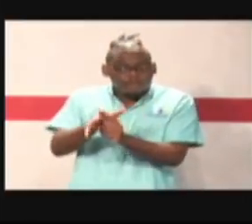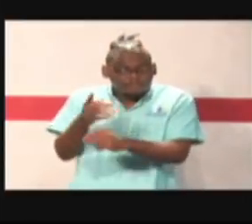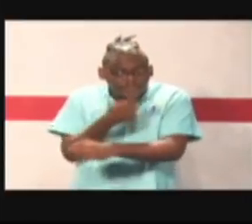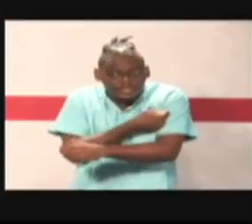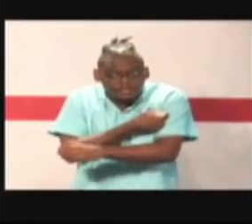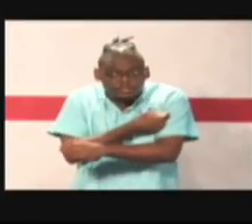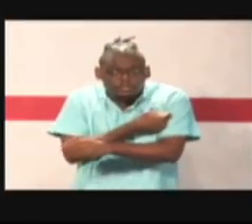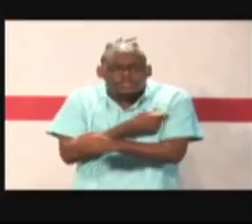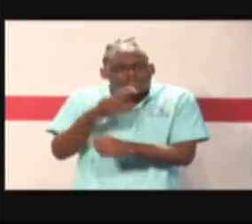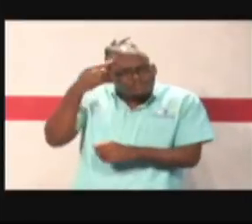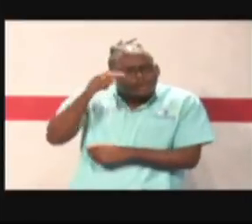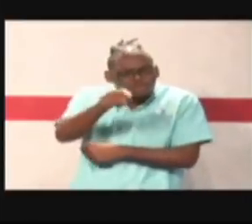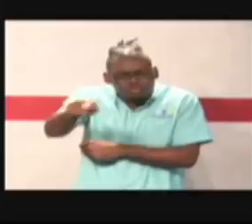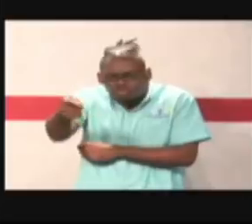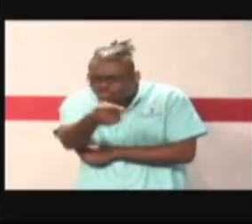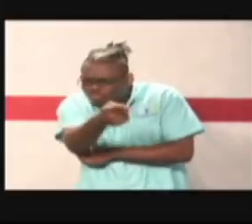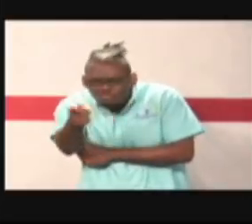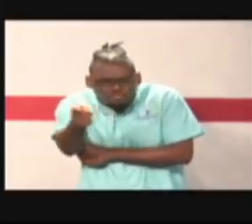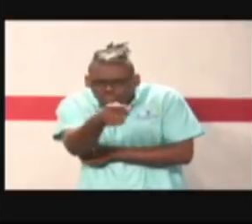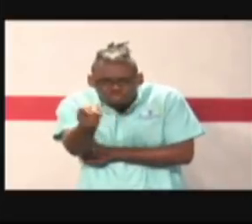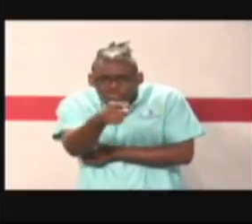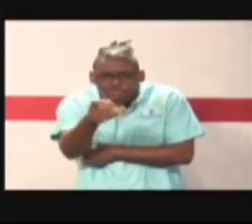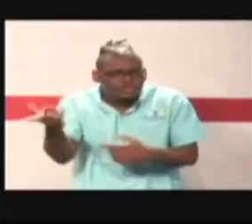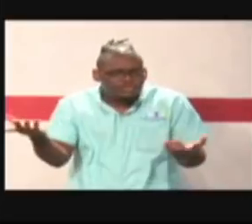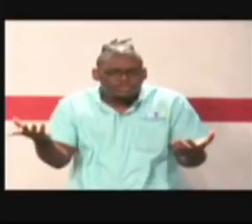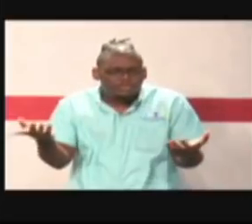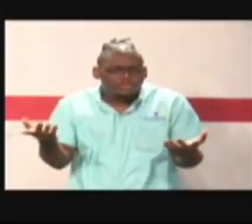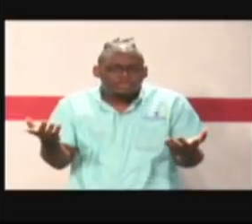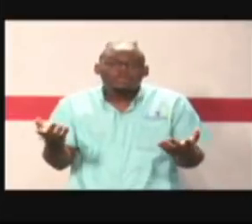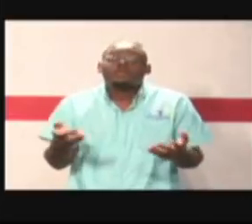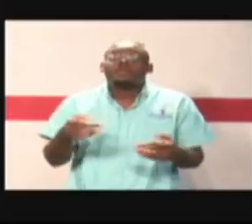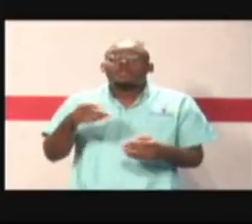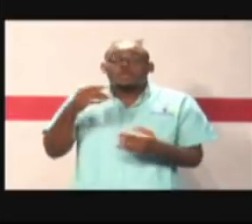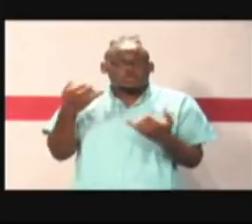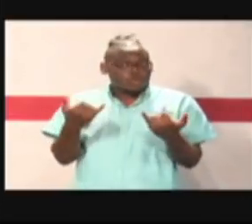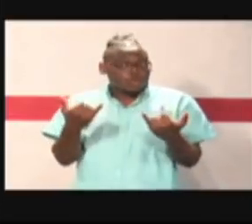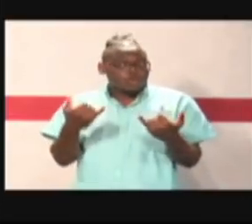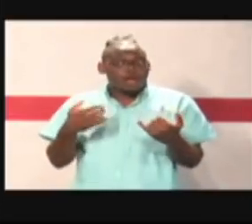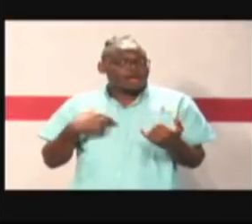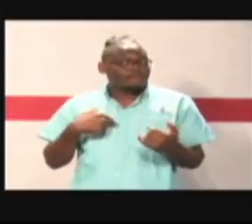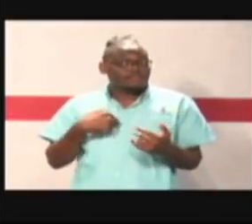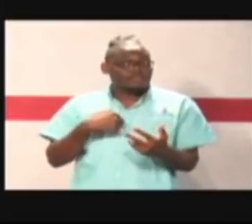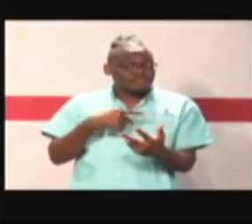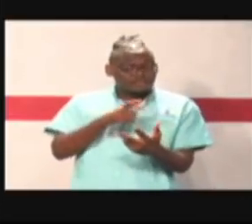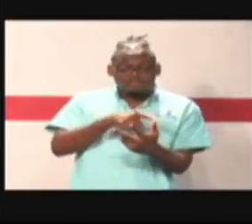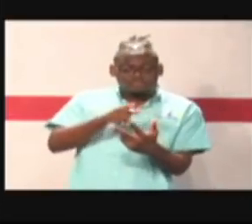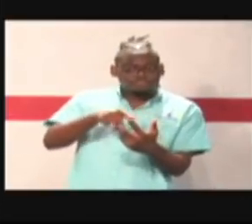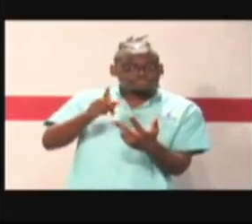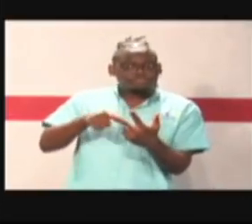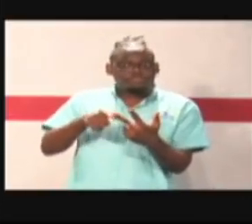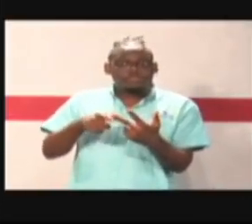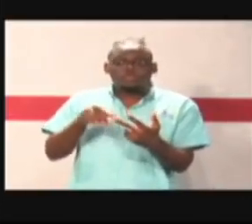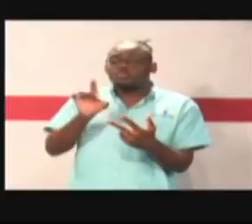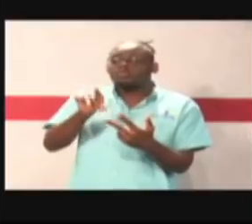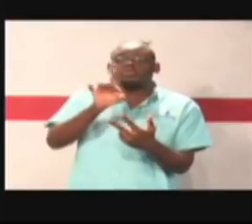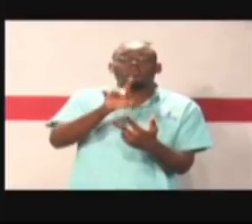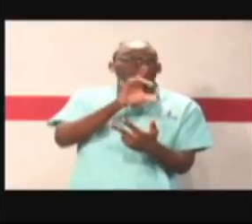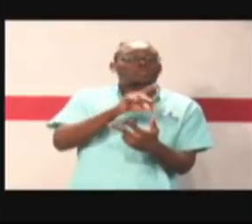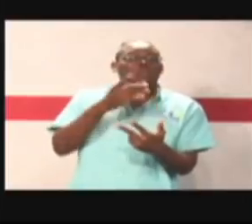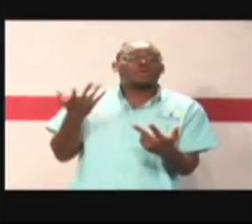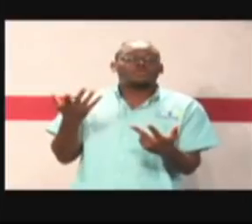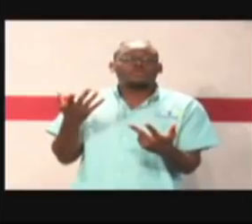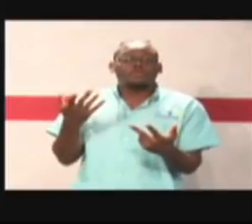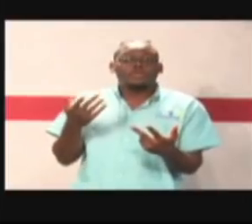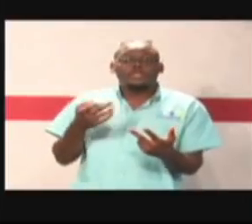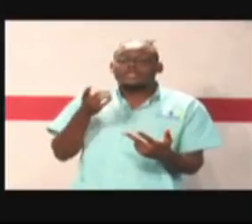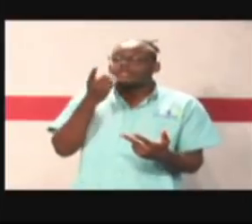giving people 3 major take-homes. 1, persons with diabetes,